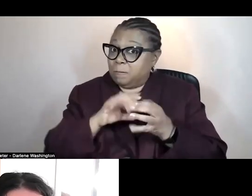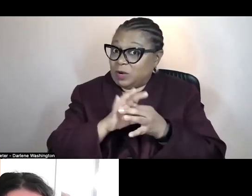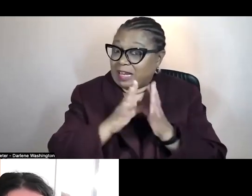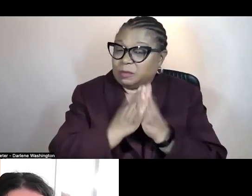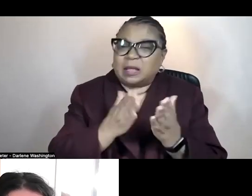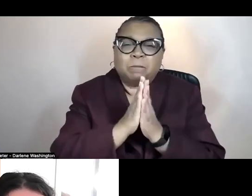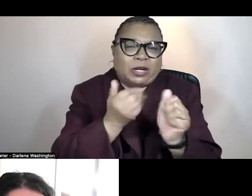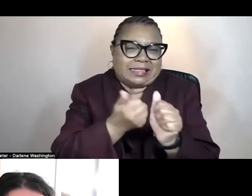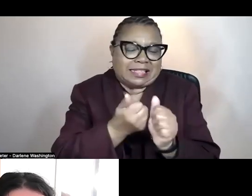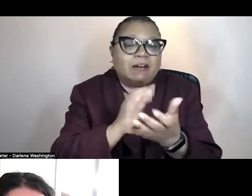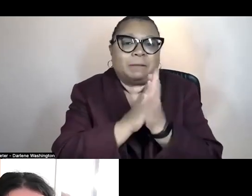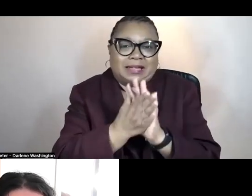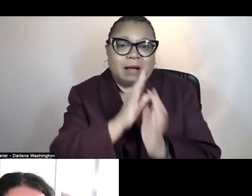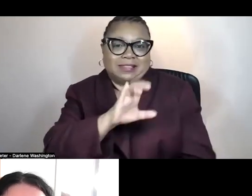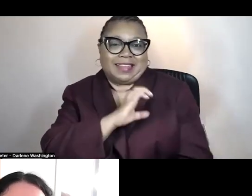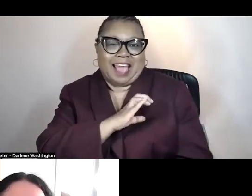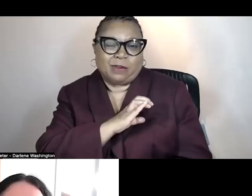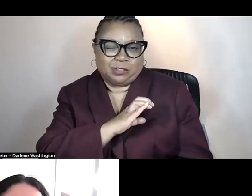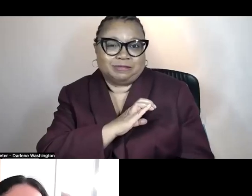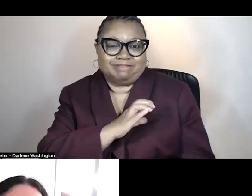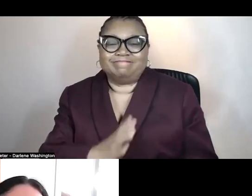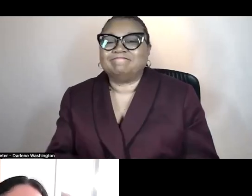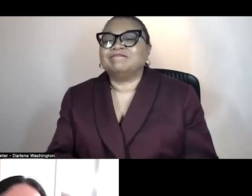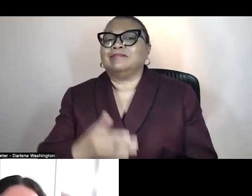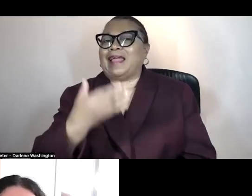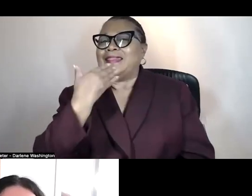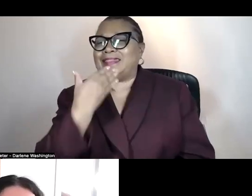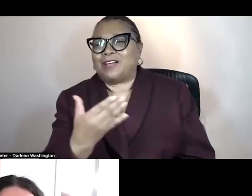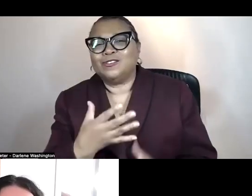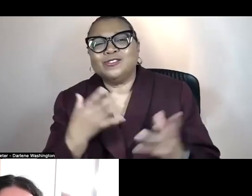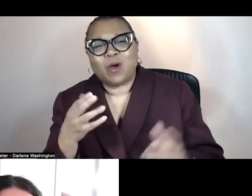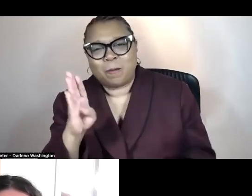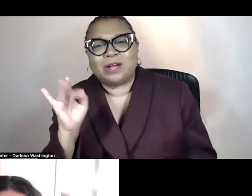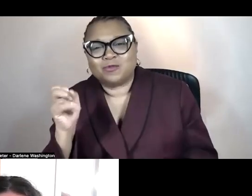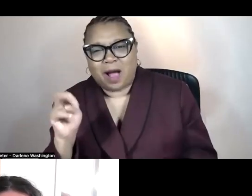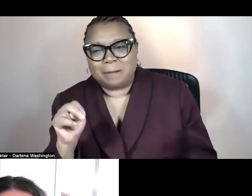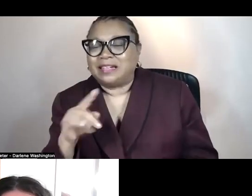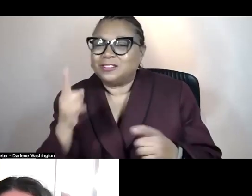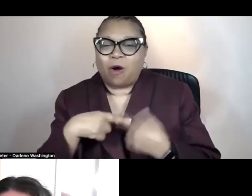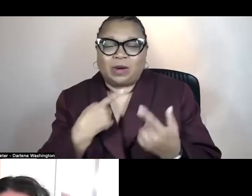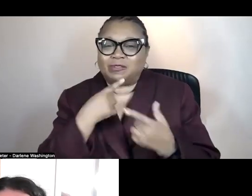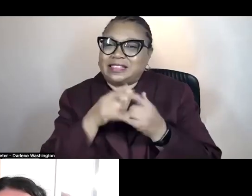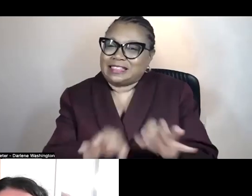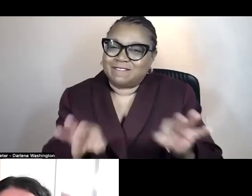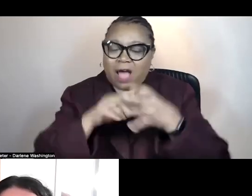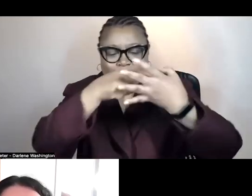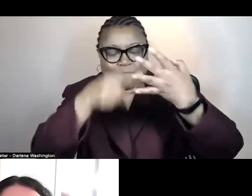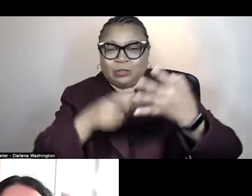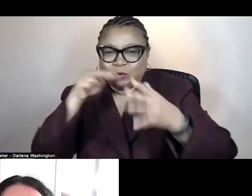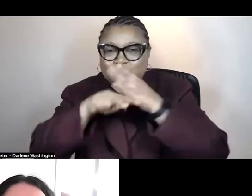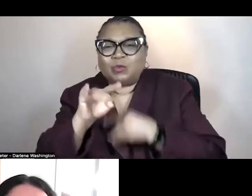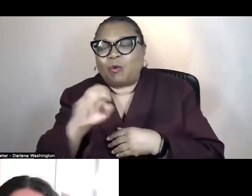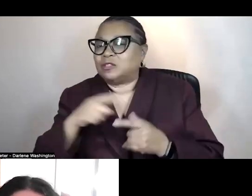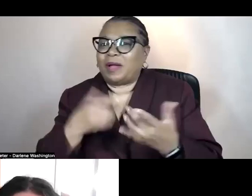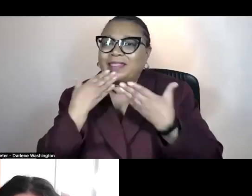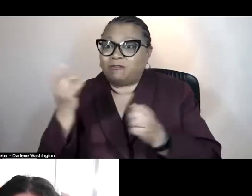that the book itself becomes the character. Thank you so much, Robin, as always, for these invaluable tools and insights. We're so grateful